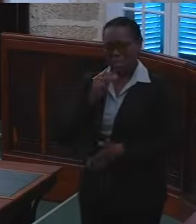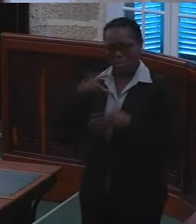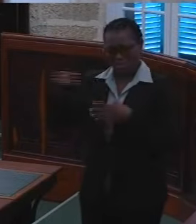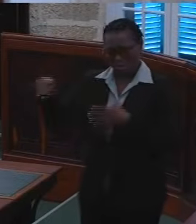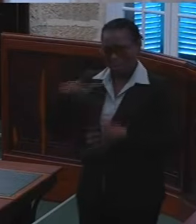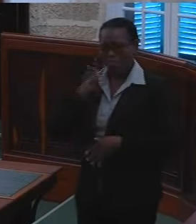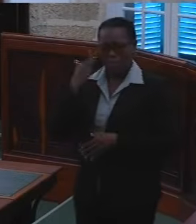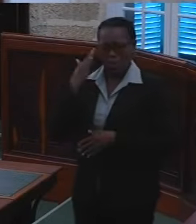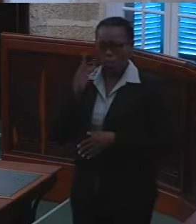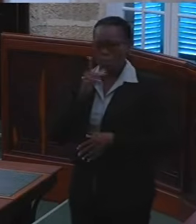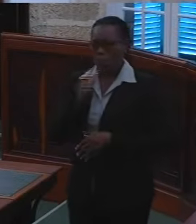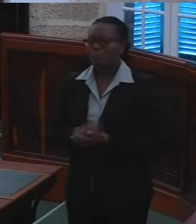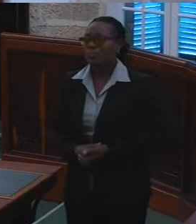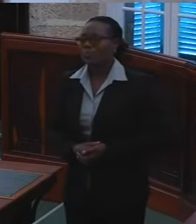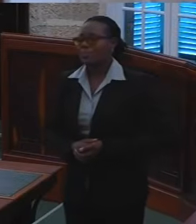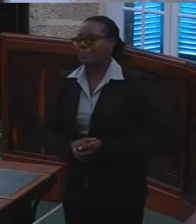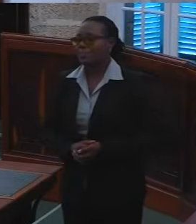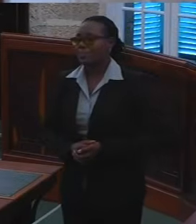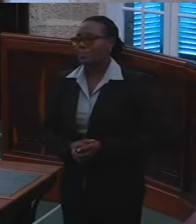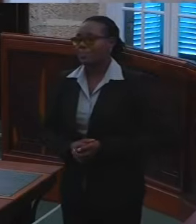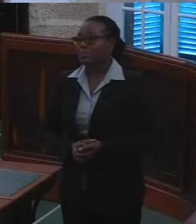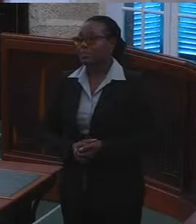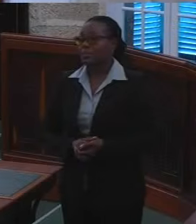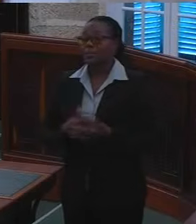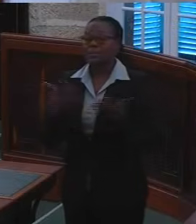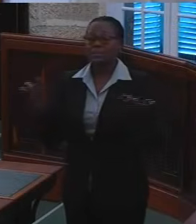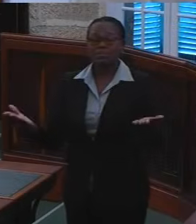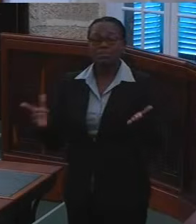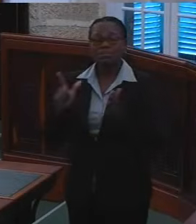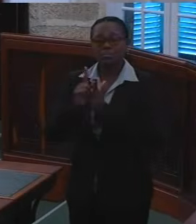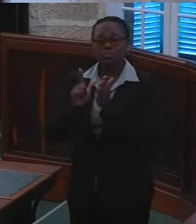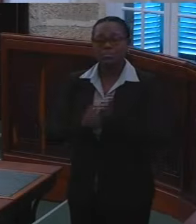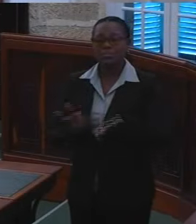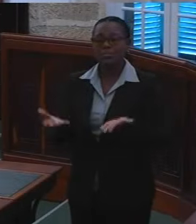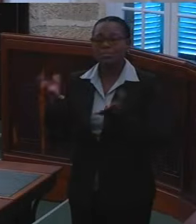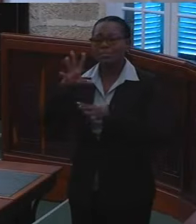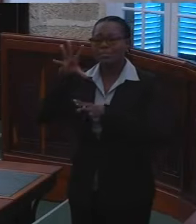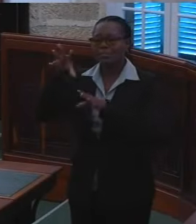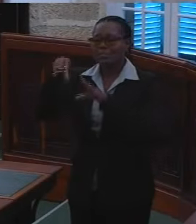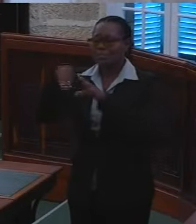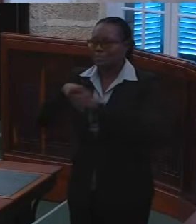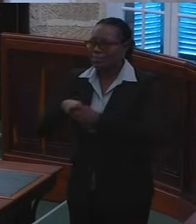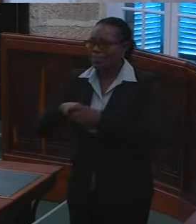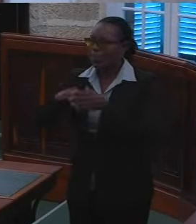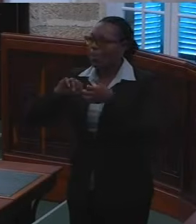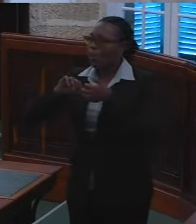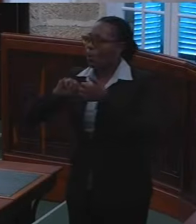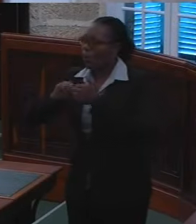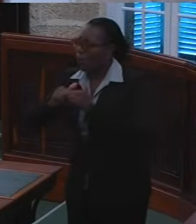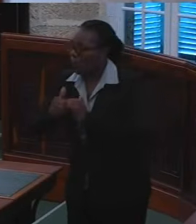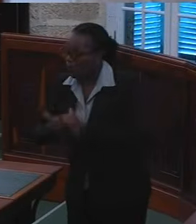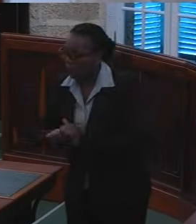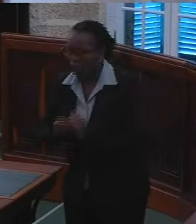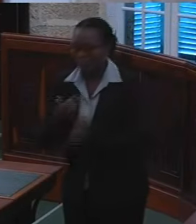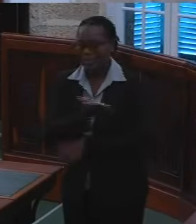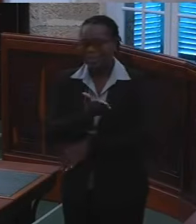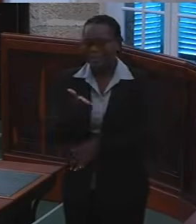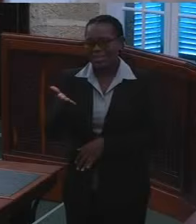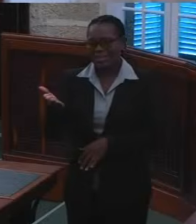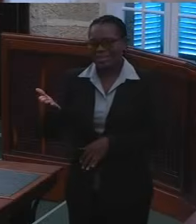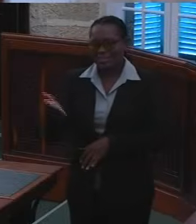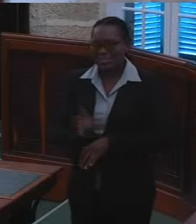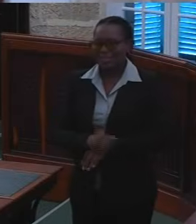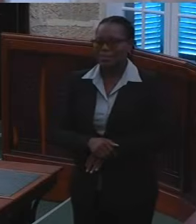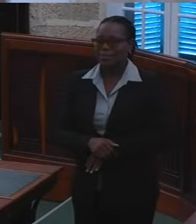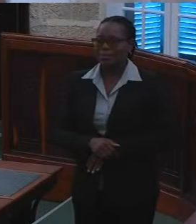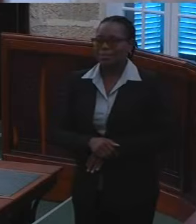its nature. It forms part of the bigger build-out of how we are treating to those who operate in